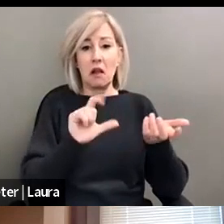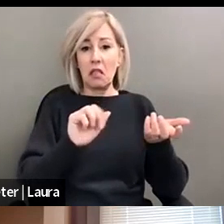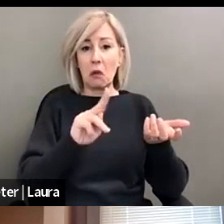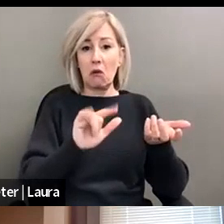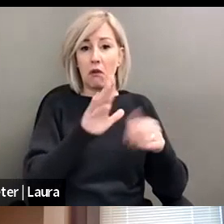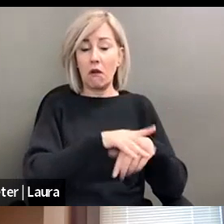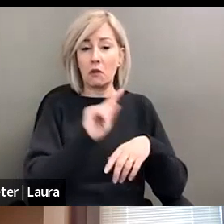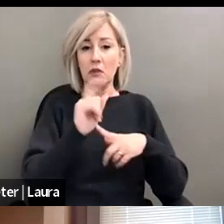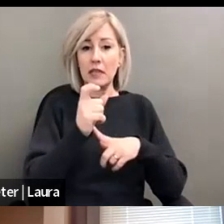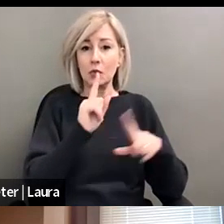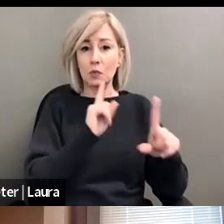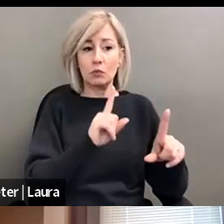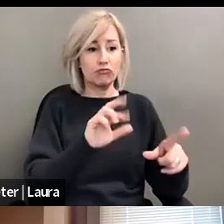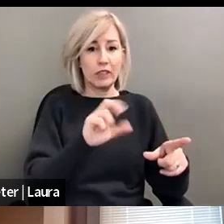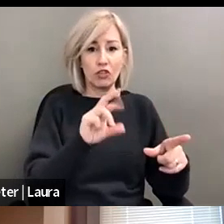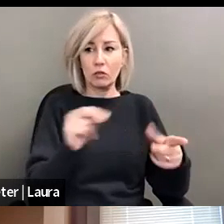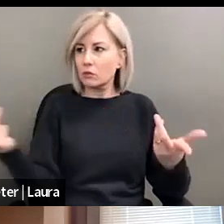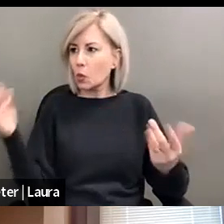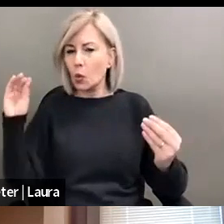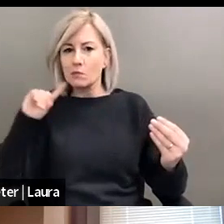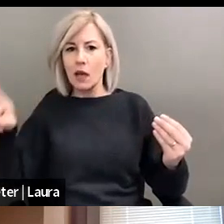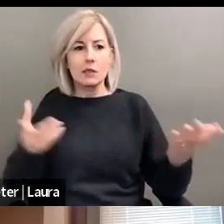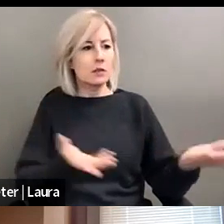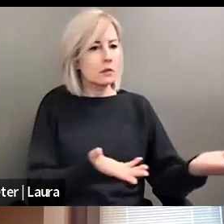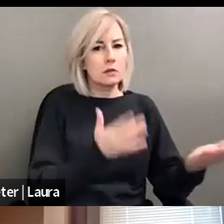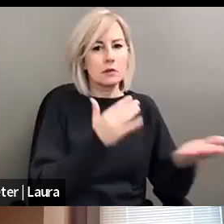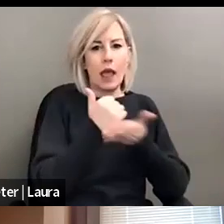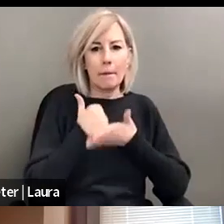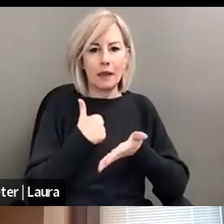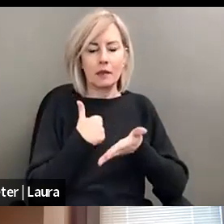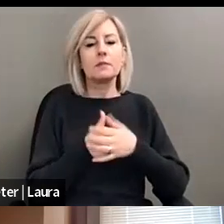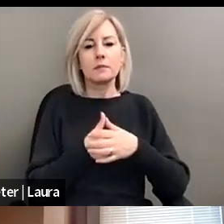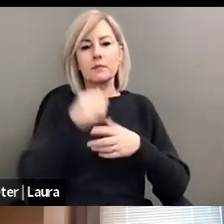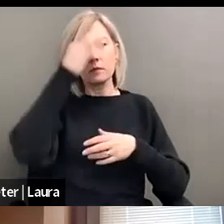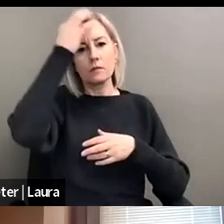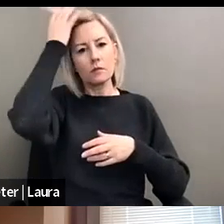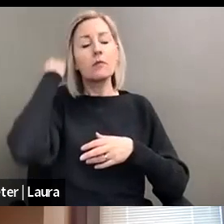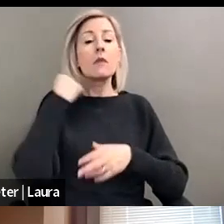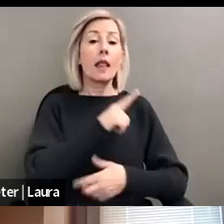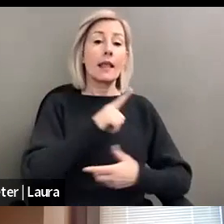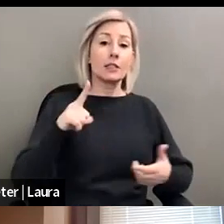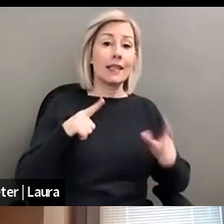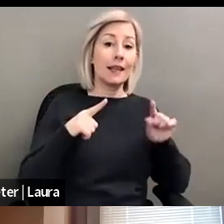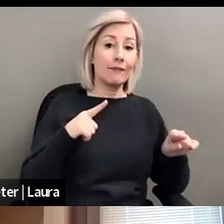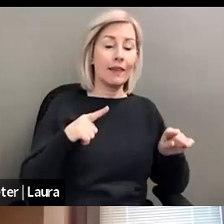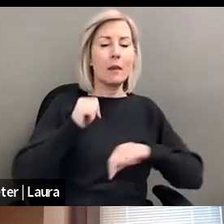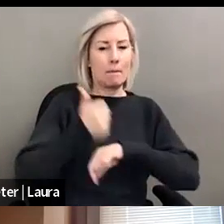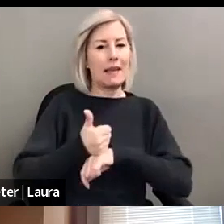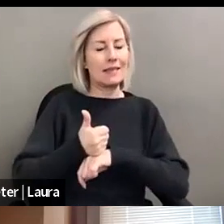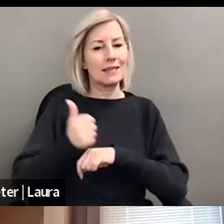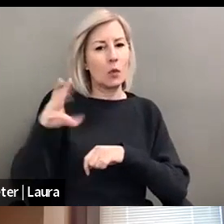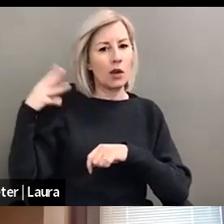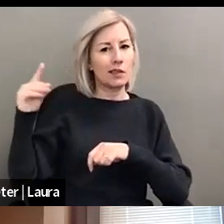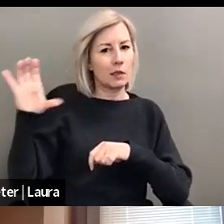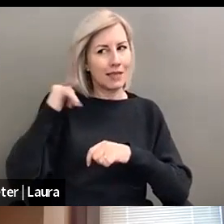tax return that you're not getting a response back. Those are things we work with. Now our legislative staff, they're mostly based in DC because that's kind of where